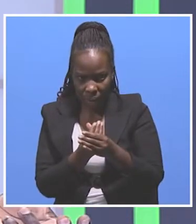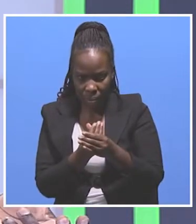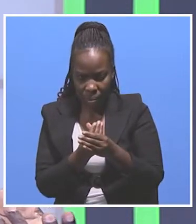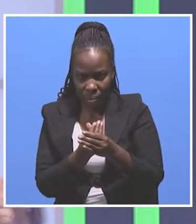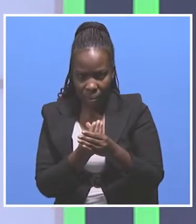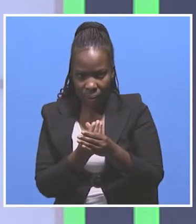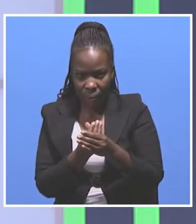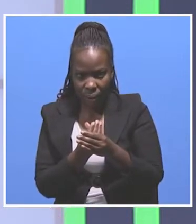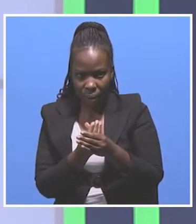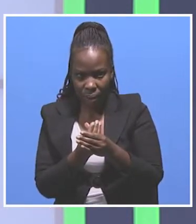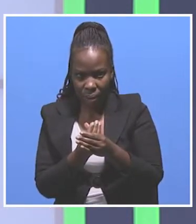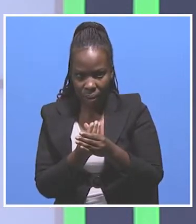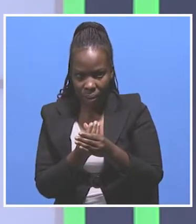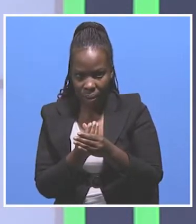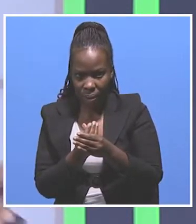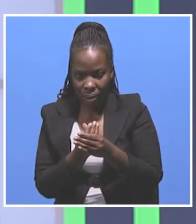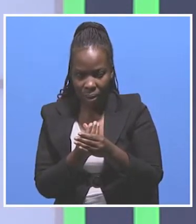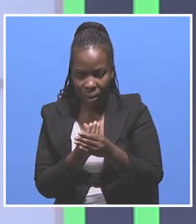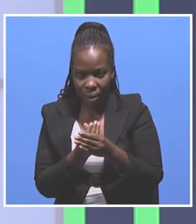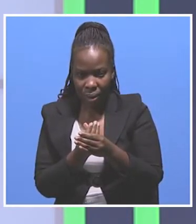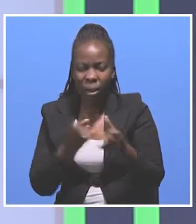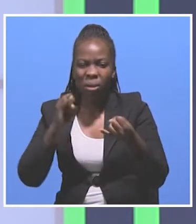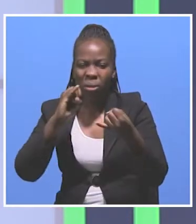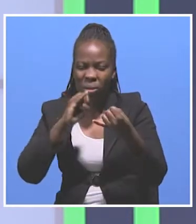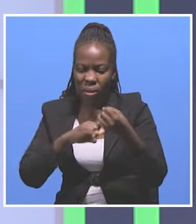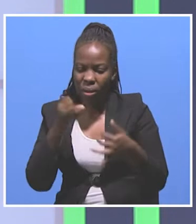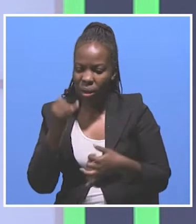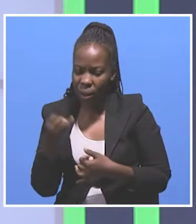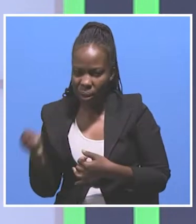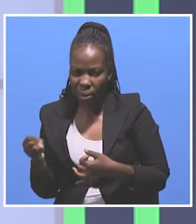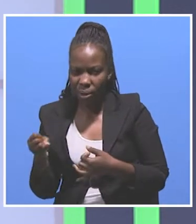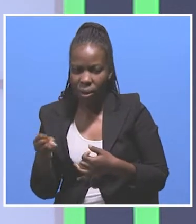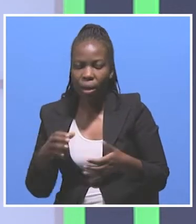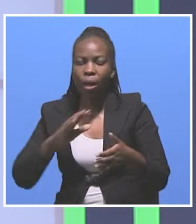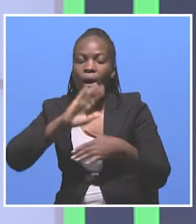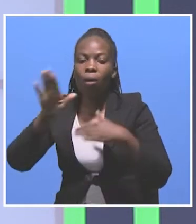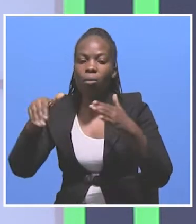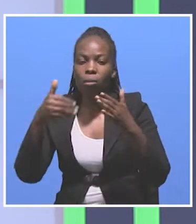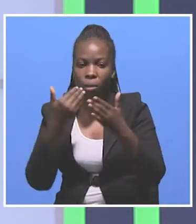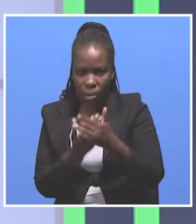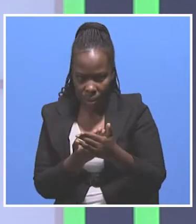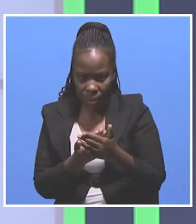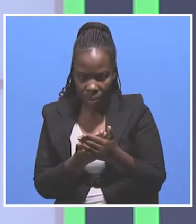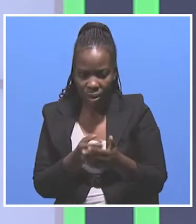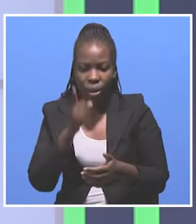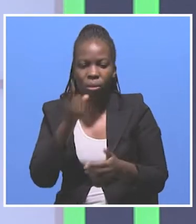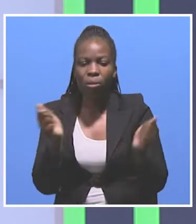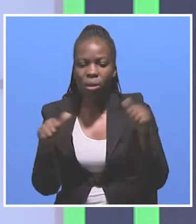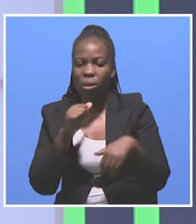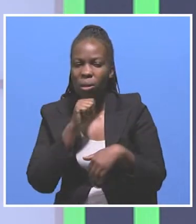Psychological issue, it's a social issue, it's everything to do. You cannot